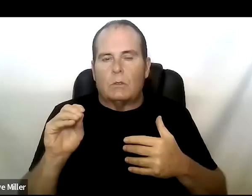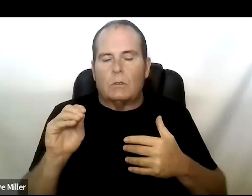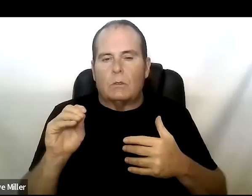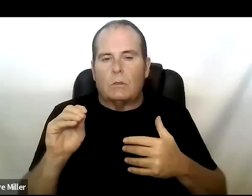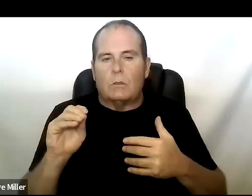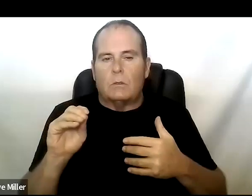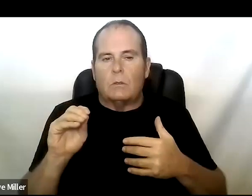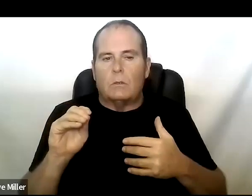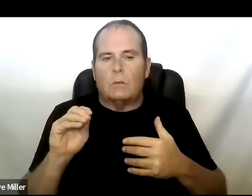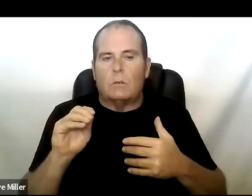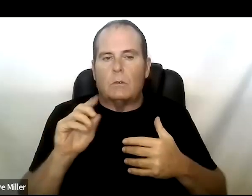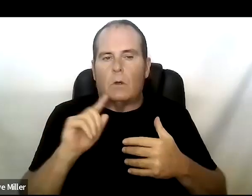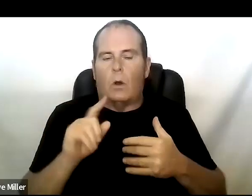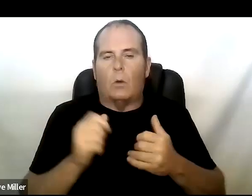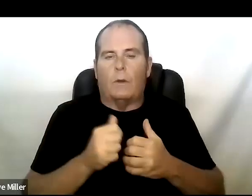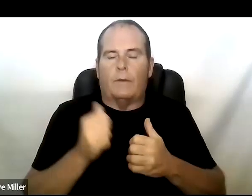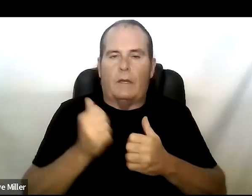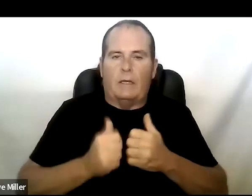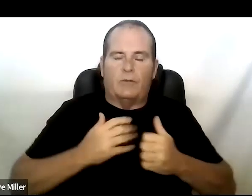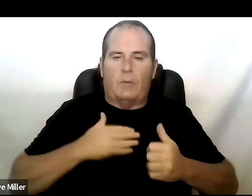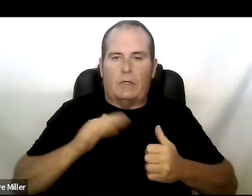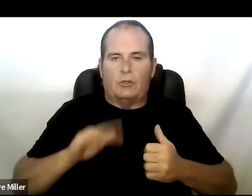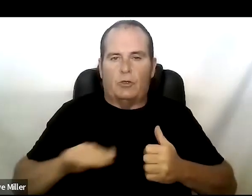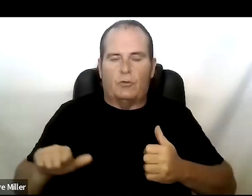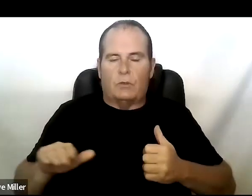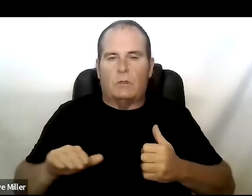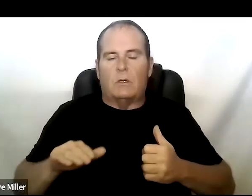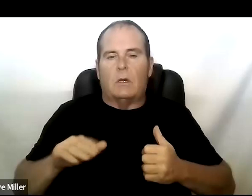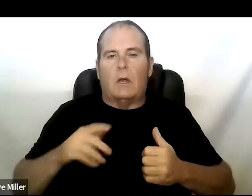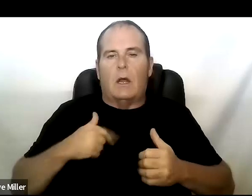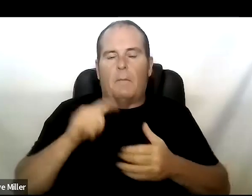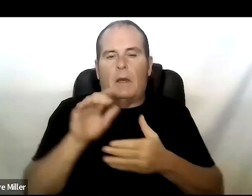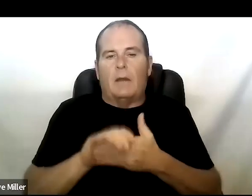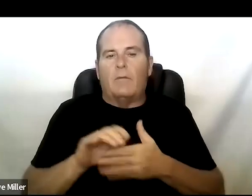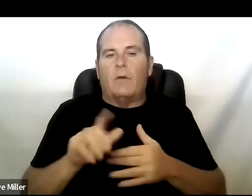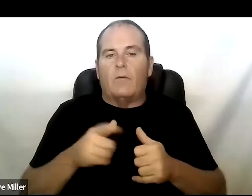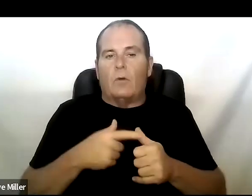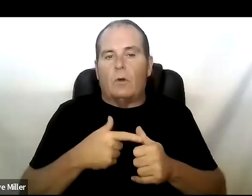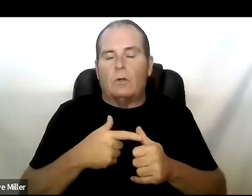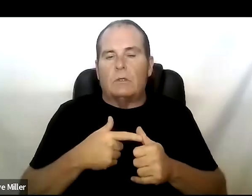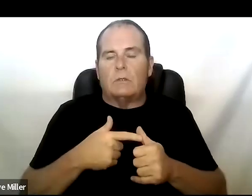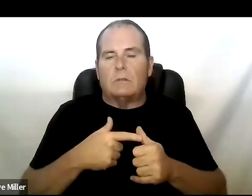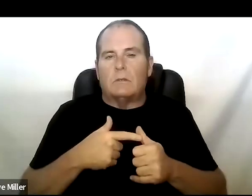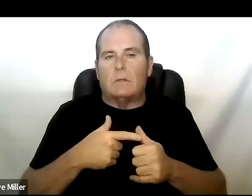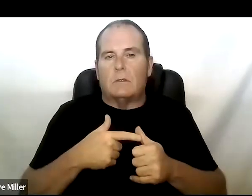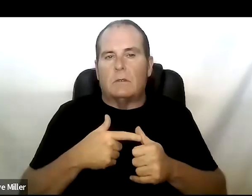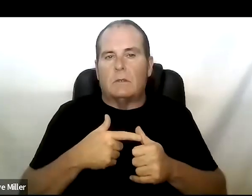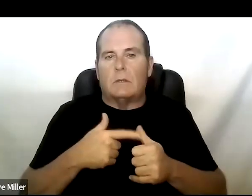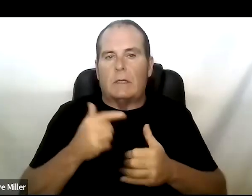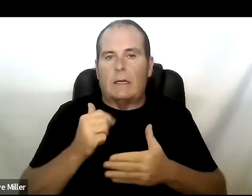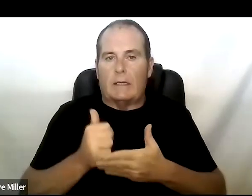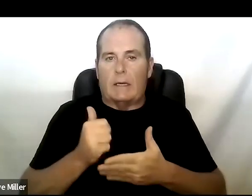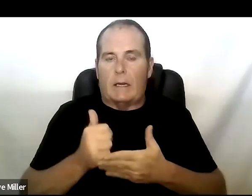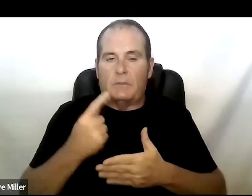are with each of my children. I believe, first of all, it helps for